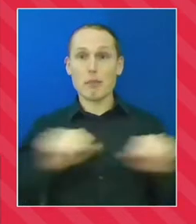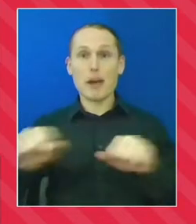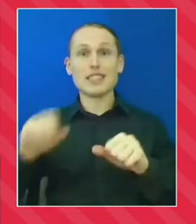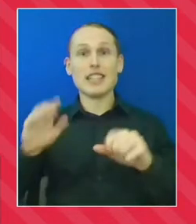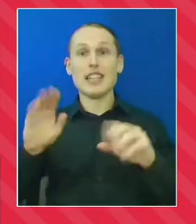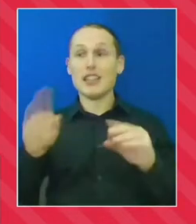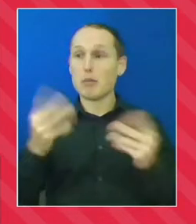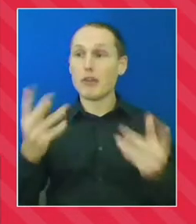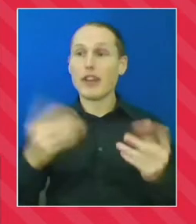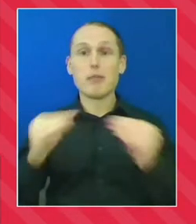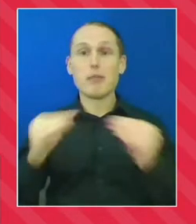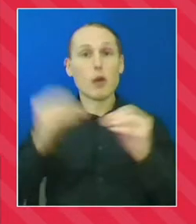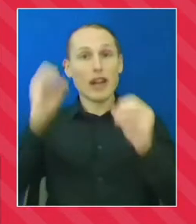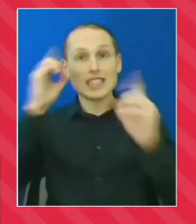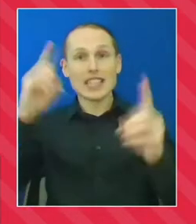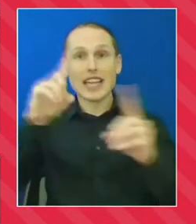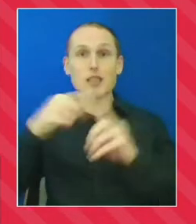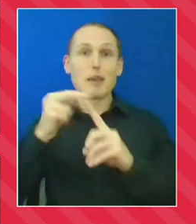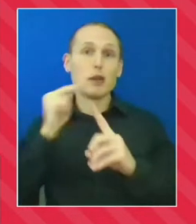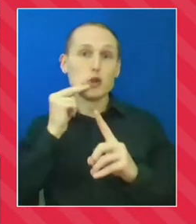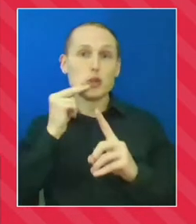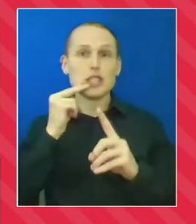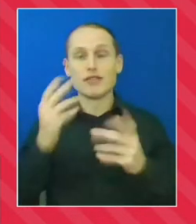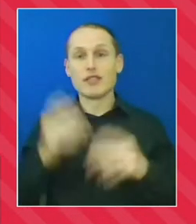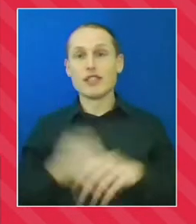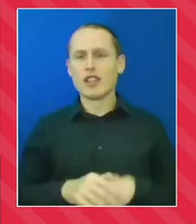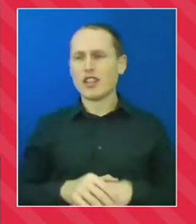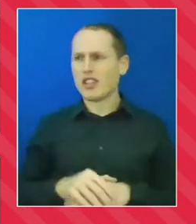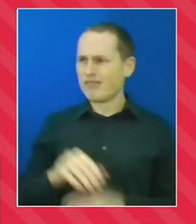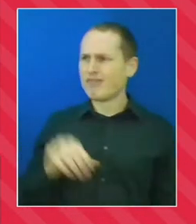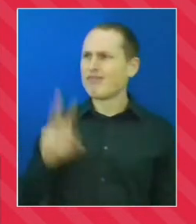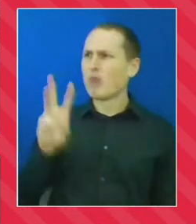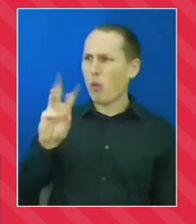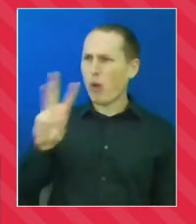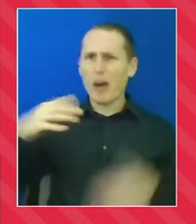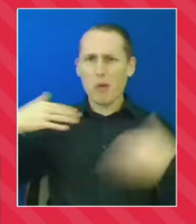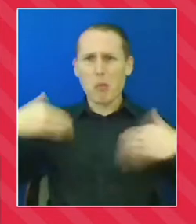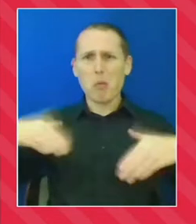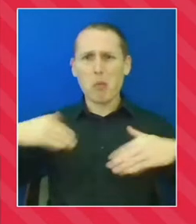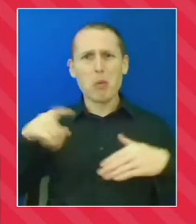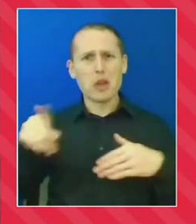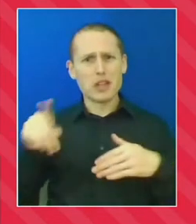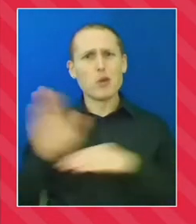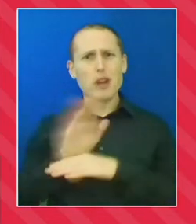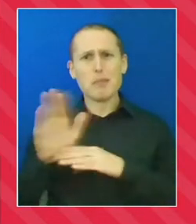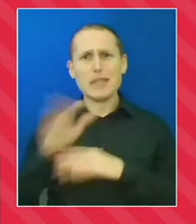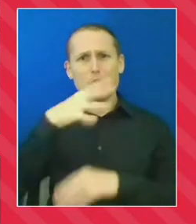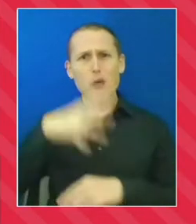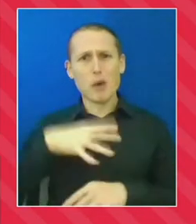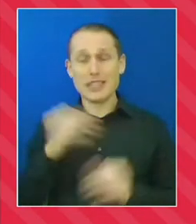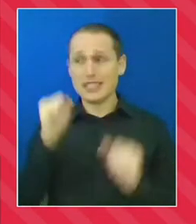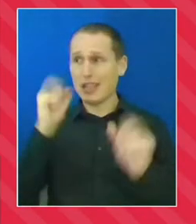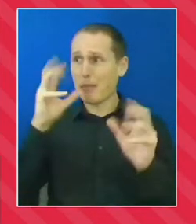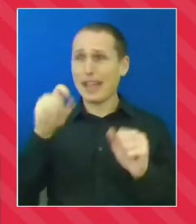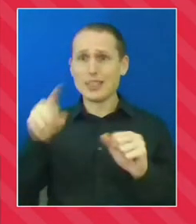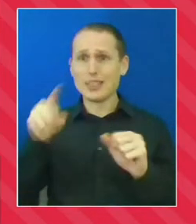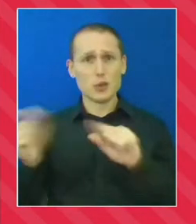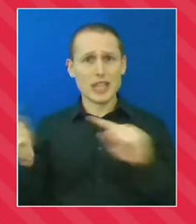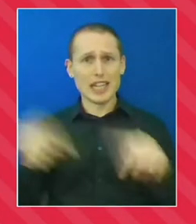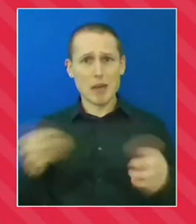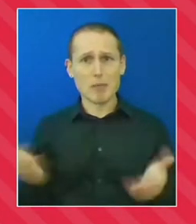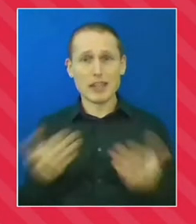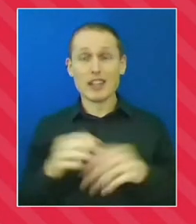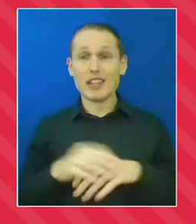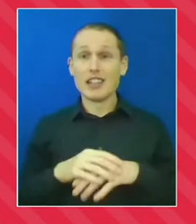promotion. Wow. It's amazing that you can be here. You are busy with all of these amazing initiatives that